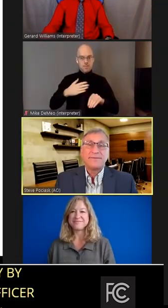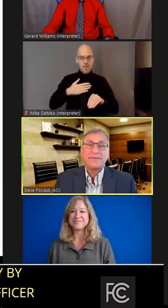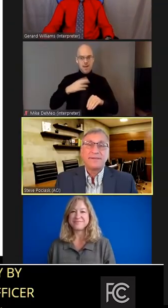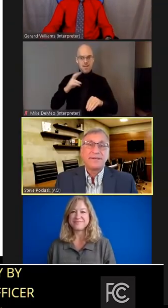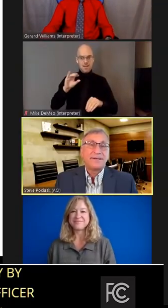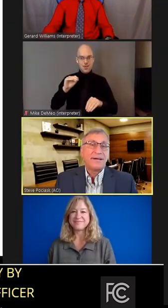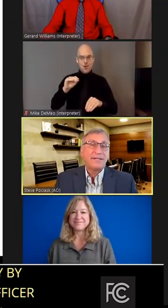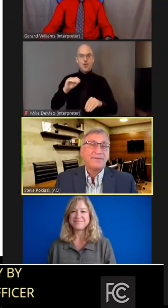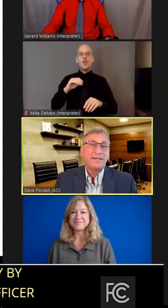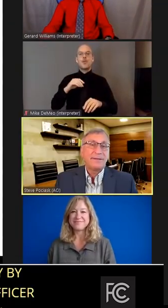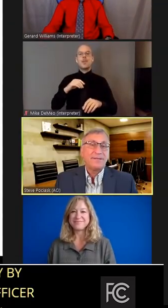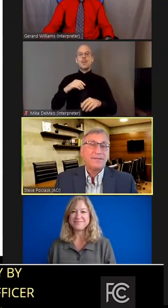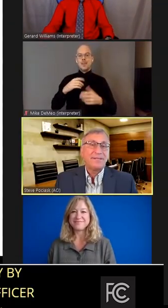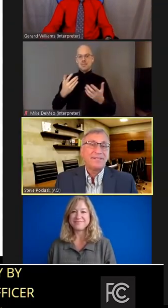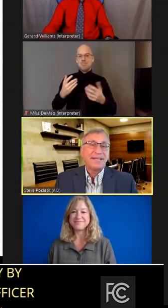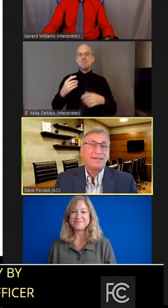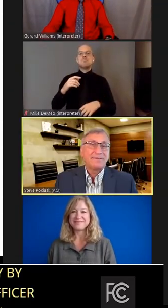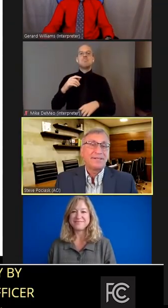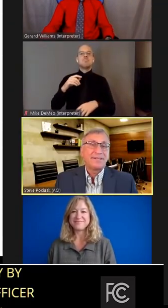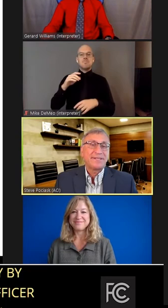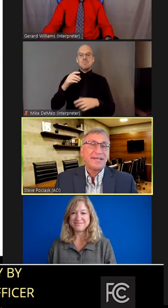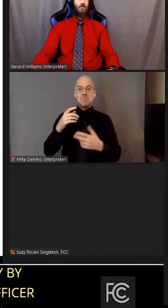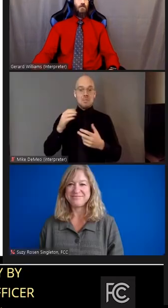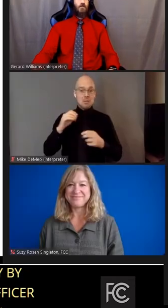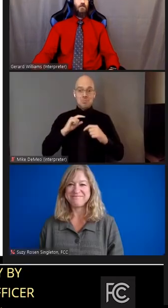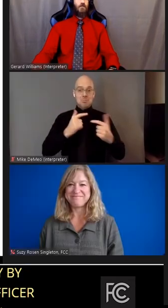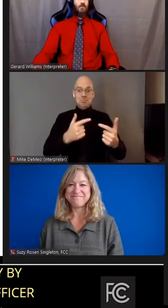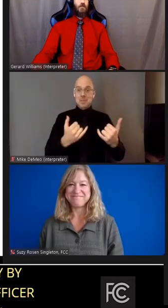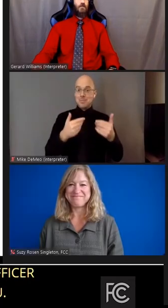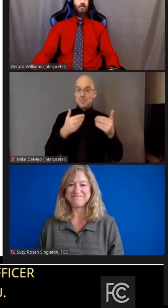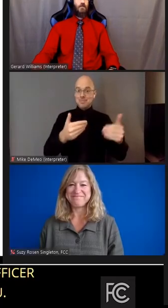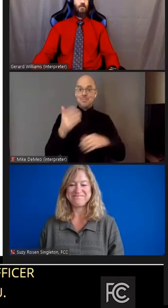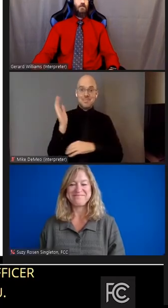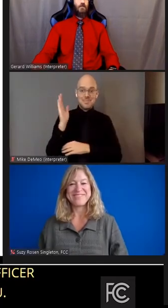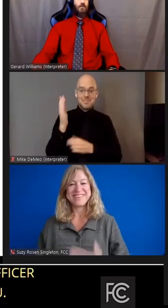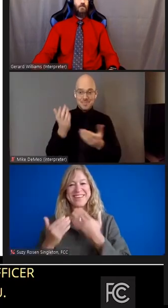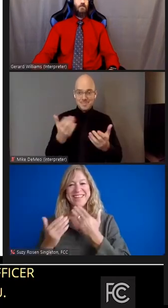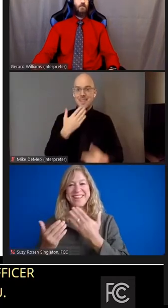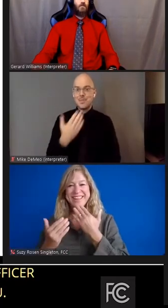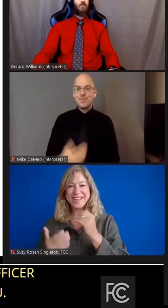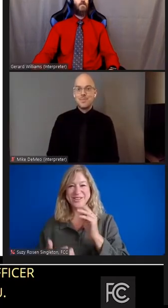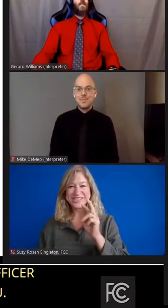pause, I'll leave it up to you to take care of this. Thank you.